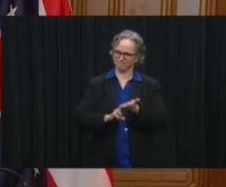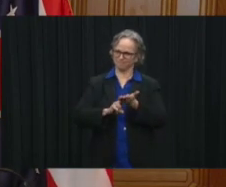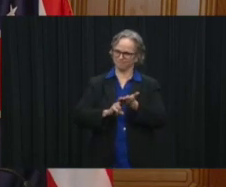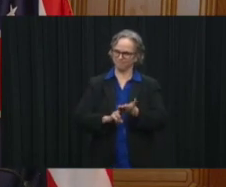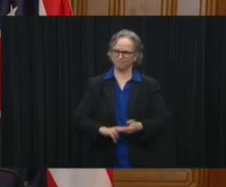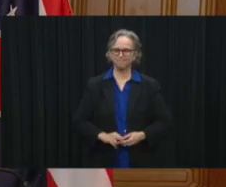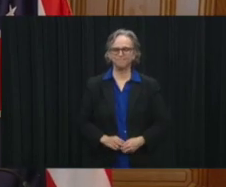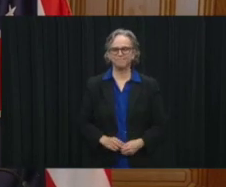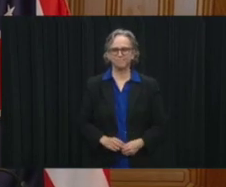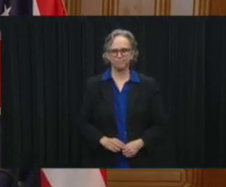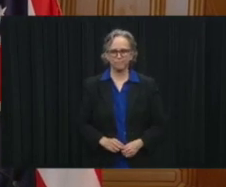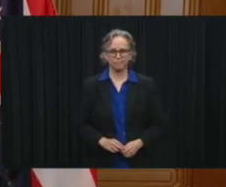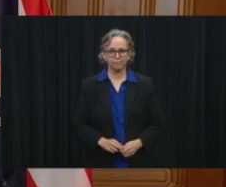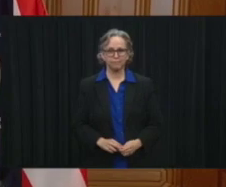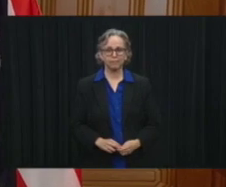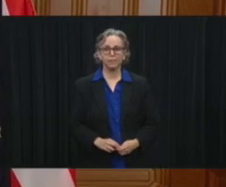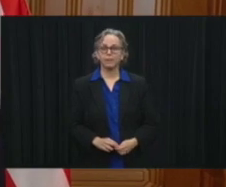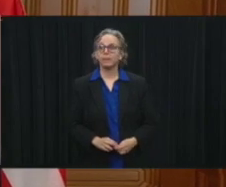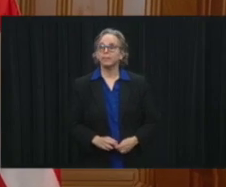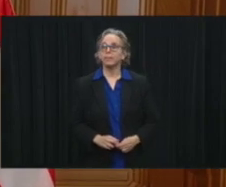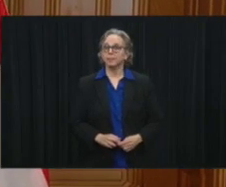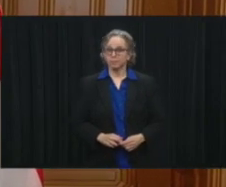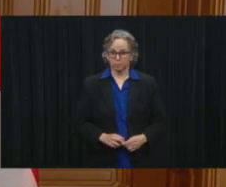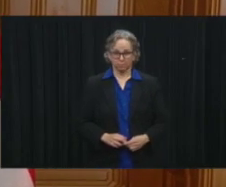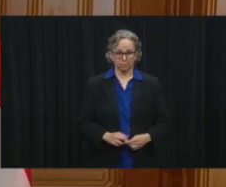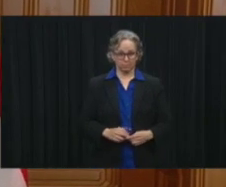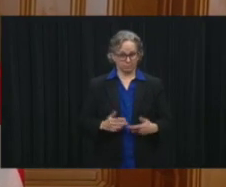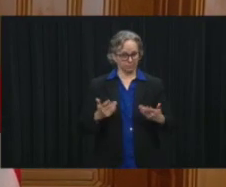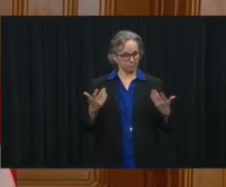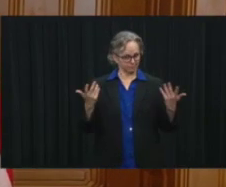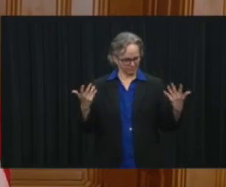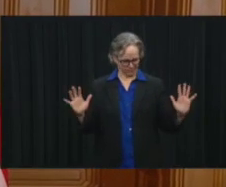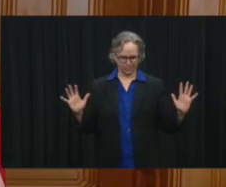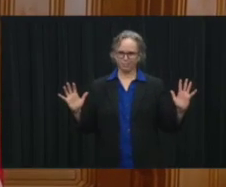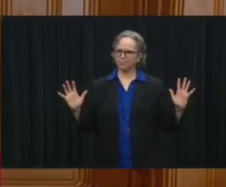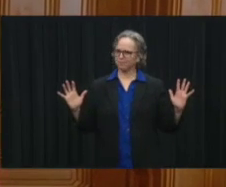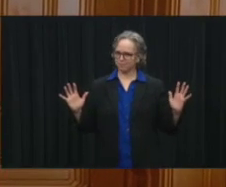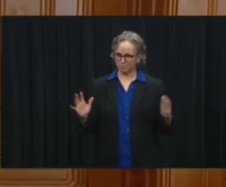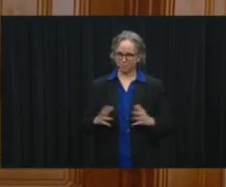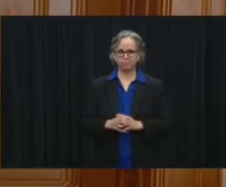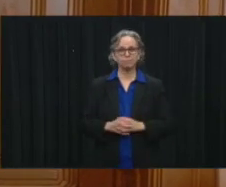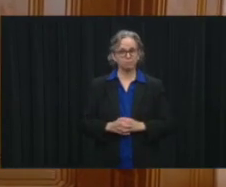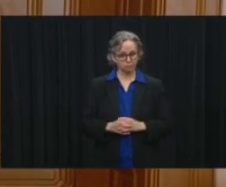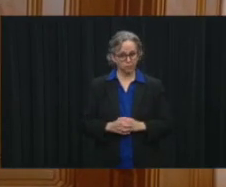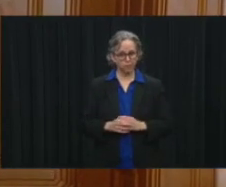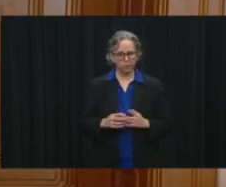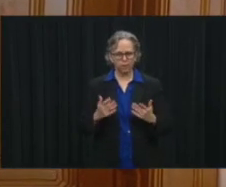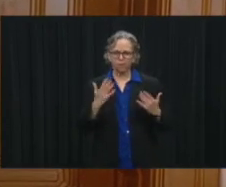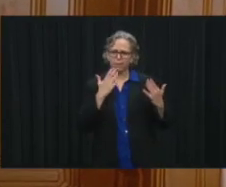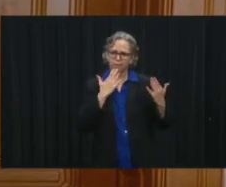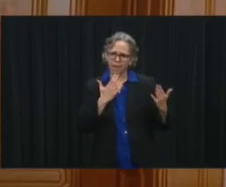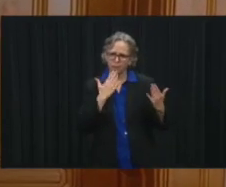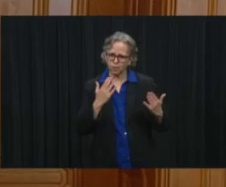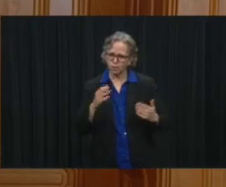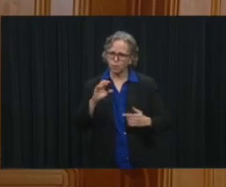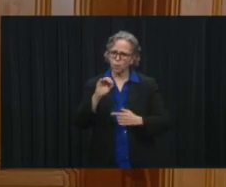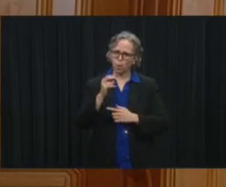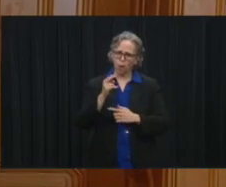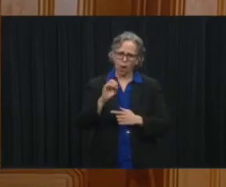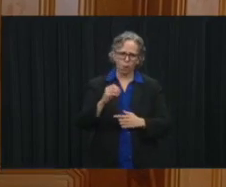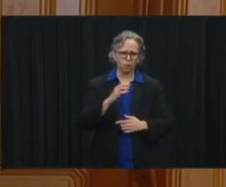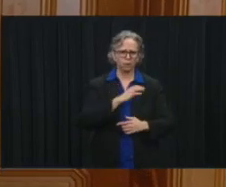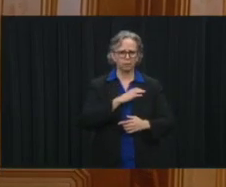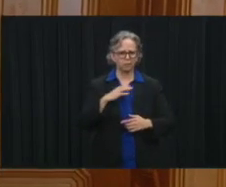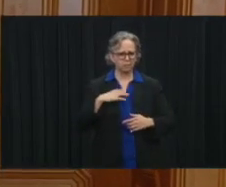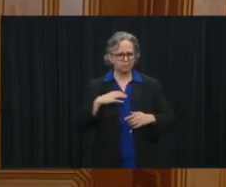So that is now done. I want to thank our Ohio Congressional delegation. I know that they've been working very,